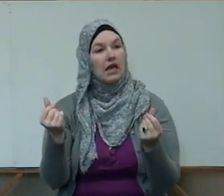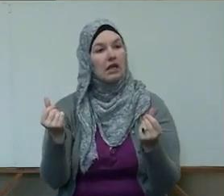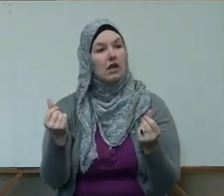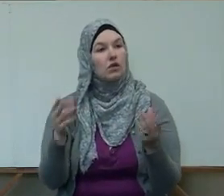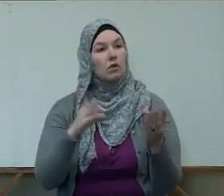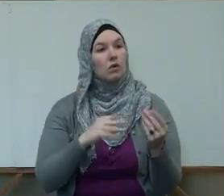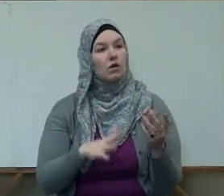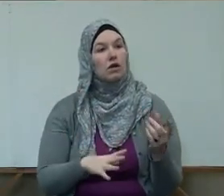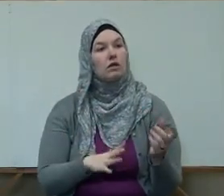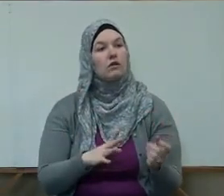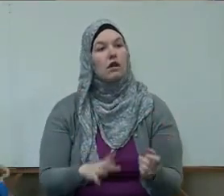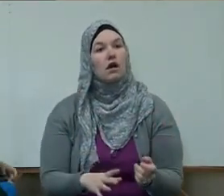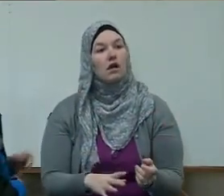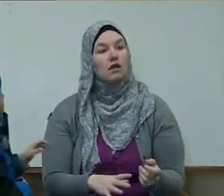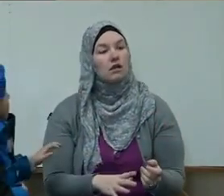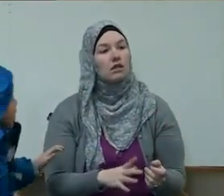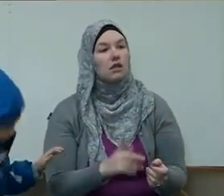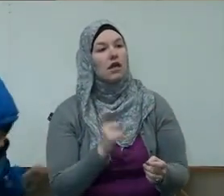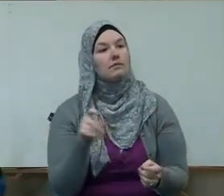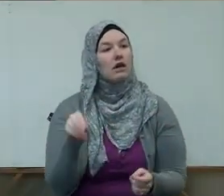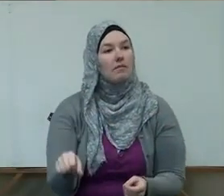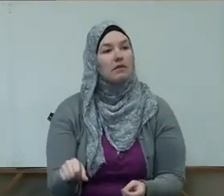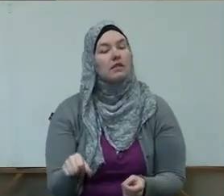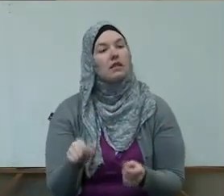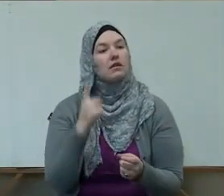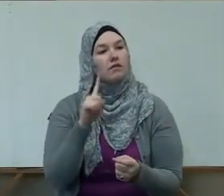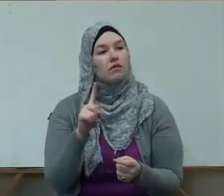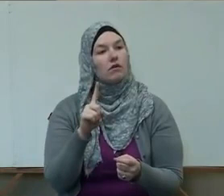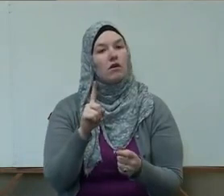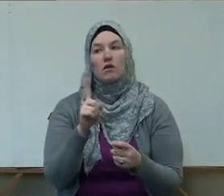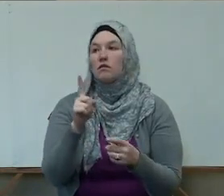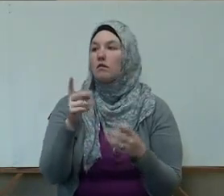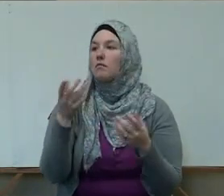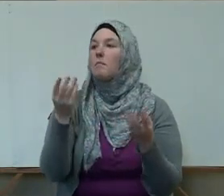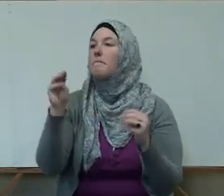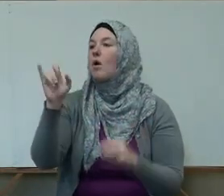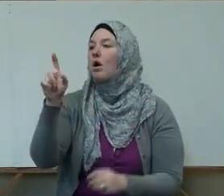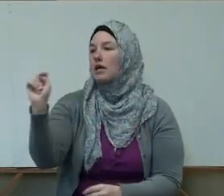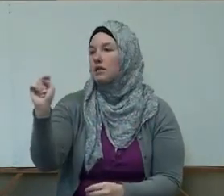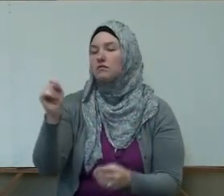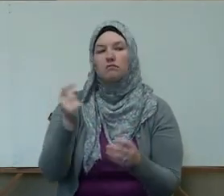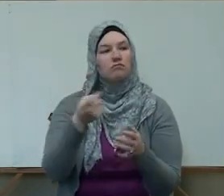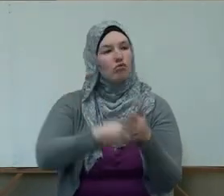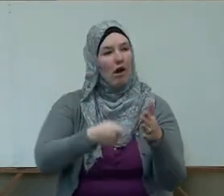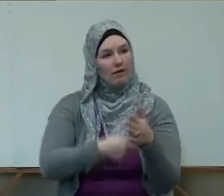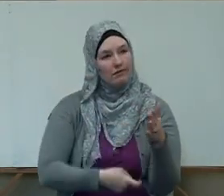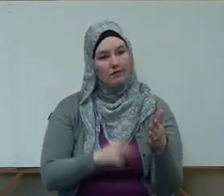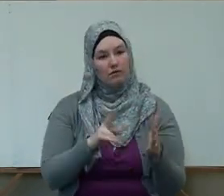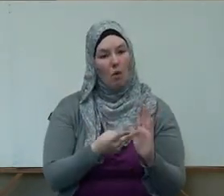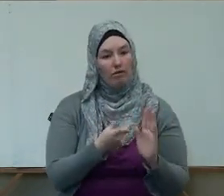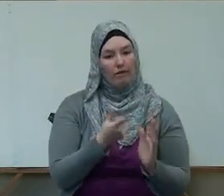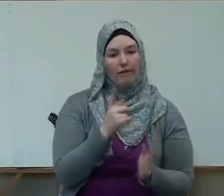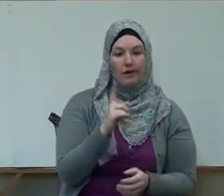owner of that piece of land has to be compensated according to the market price. And he has to be compensated